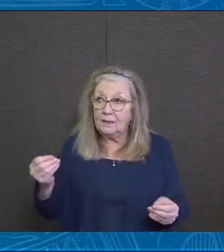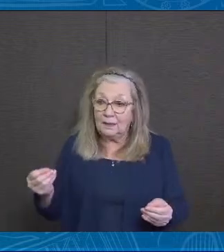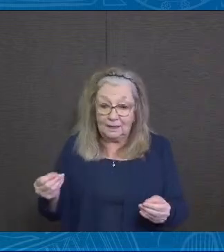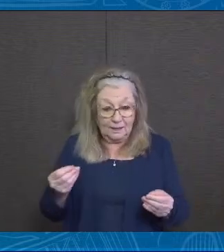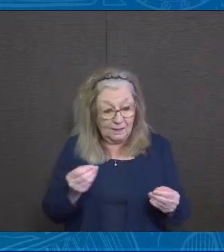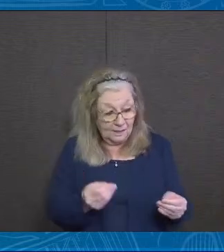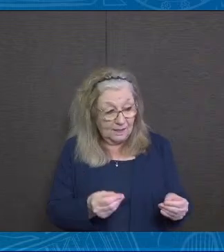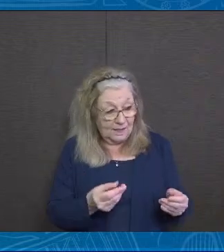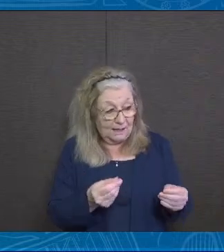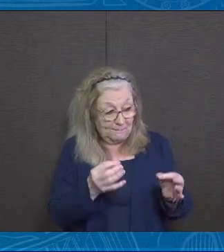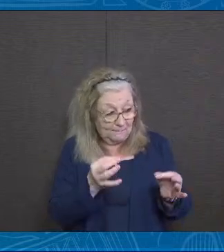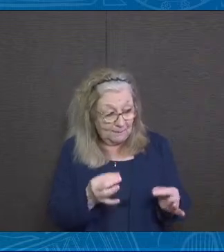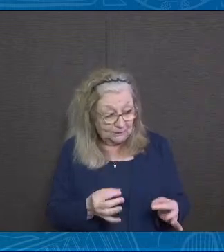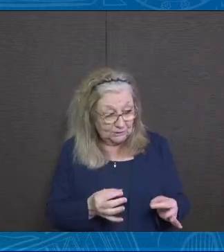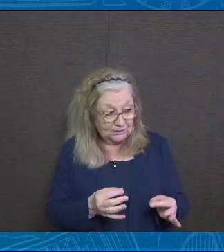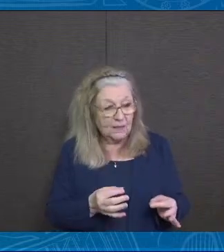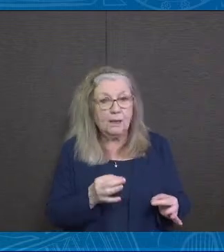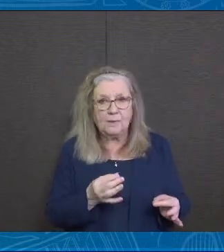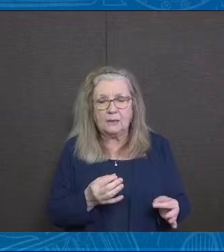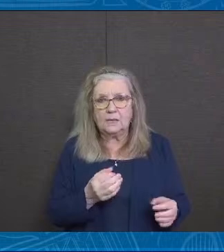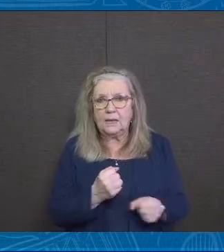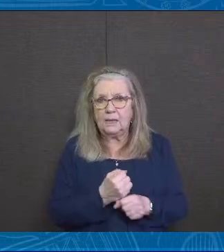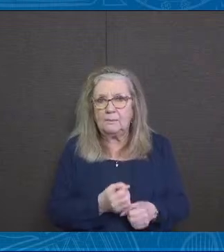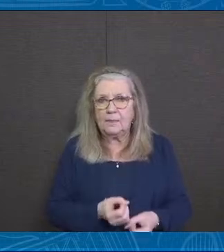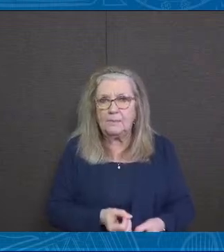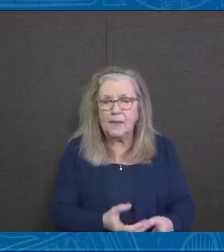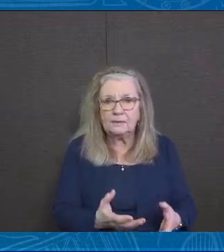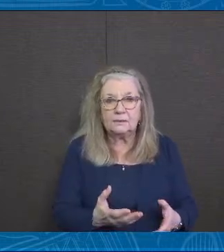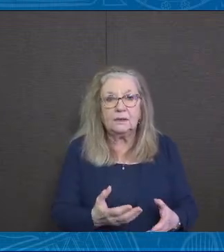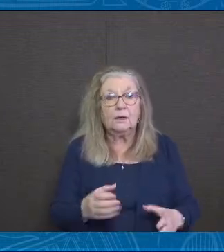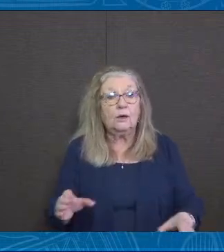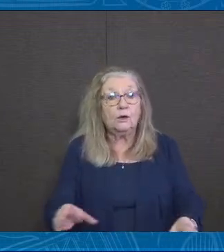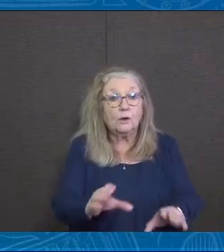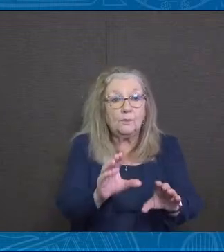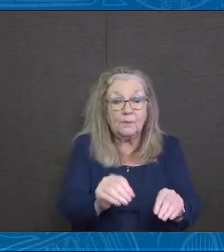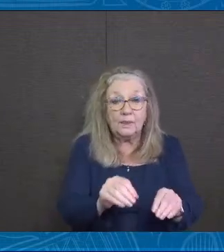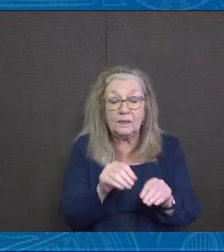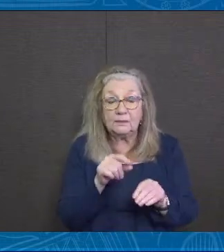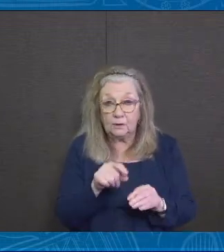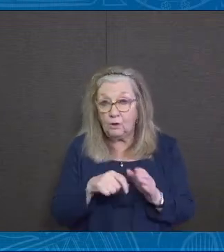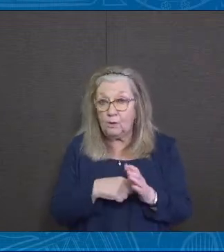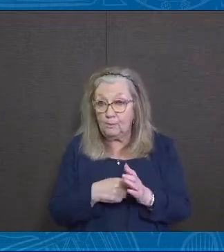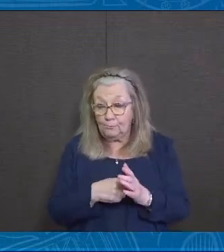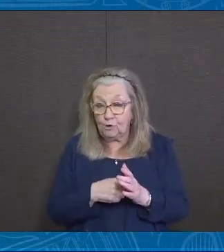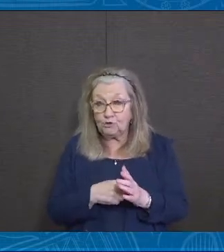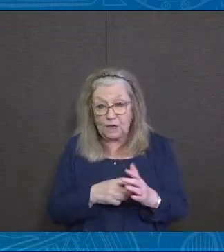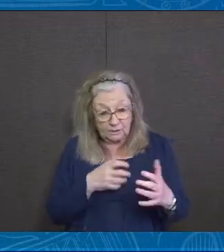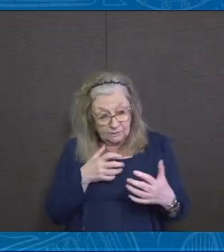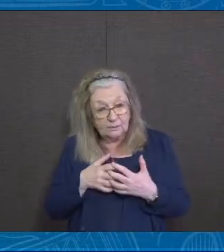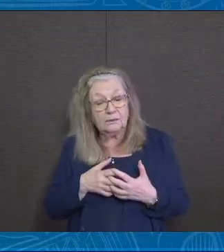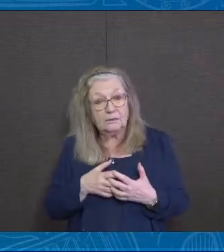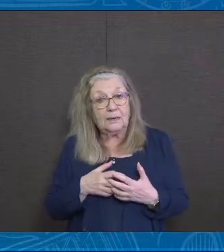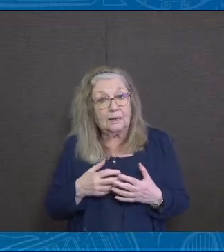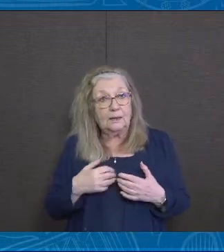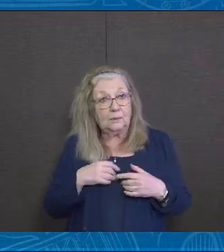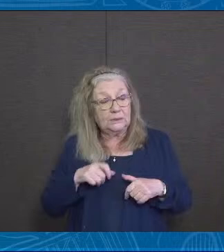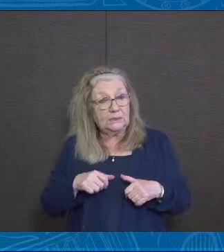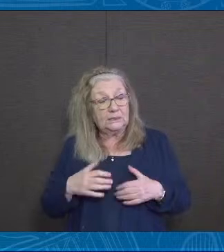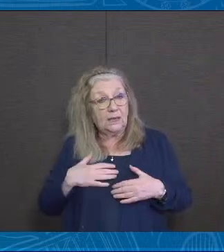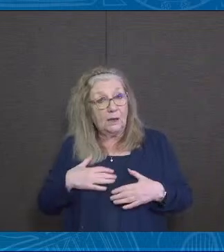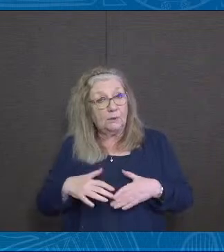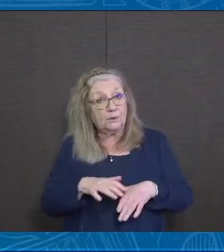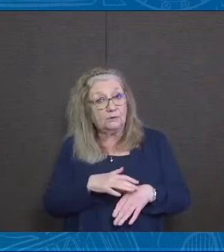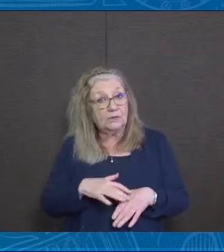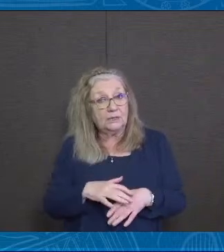implement and complete the project and whether the project is actually delivering to the needs of the country and our